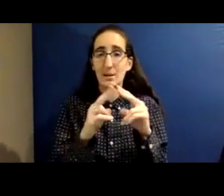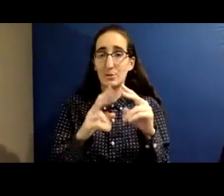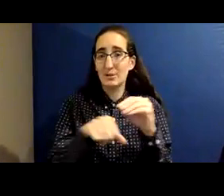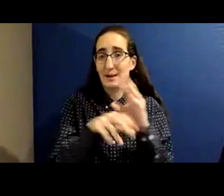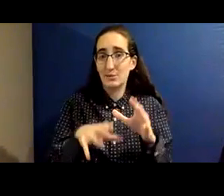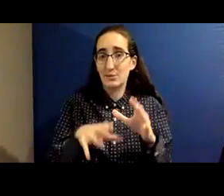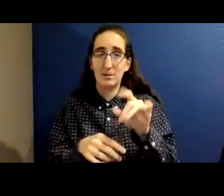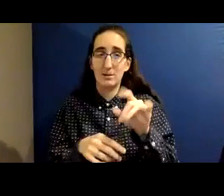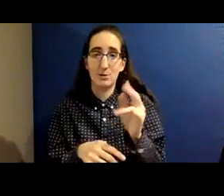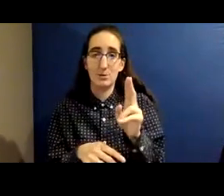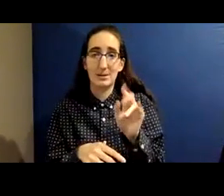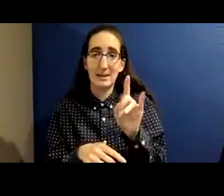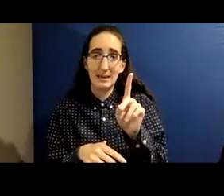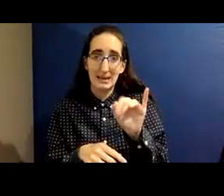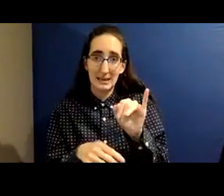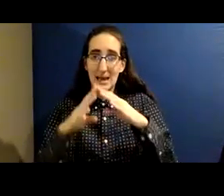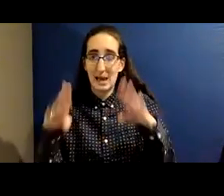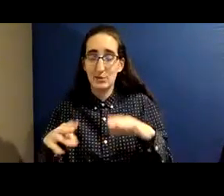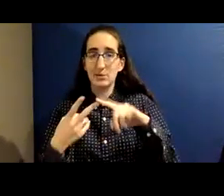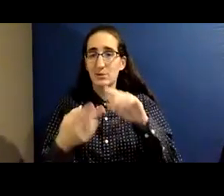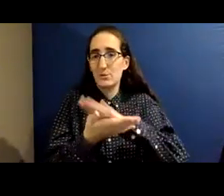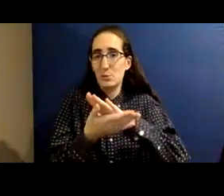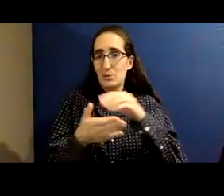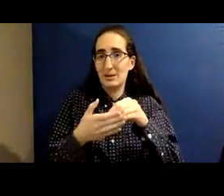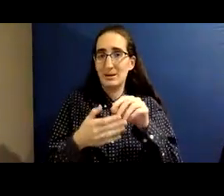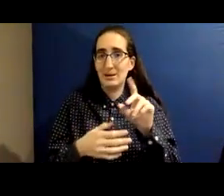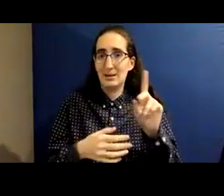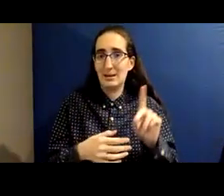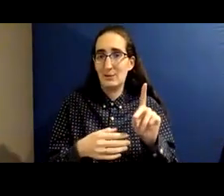and in schools throughout the Denver metro area.